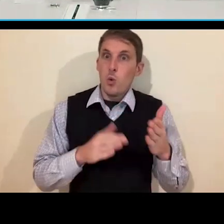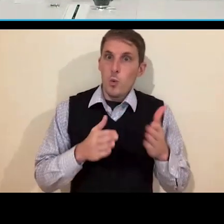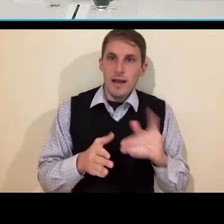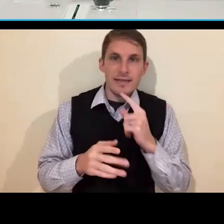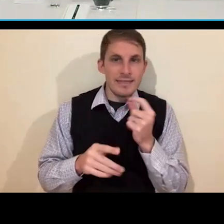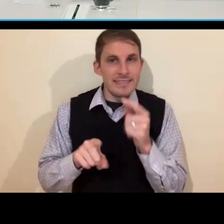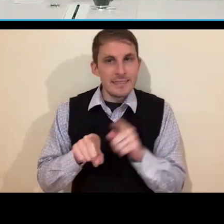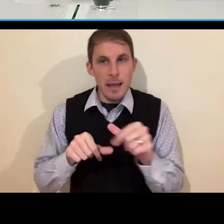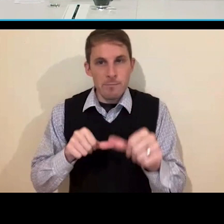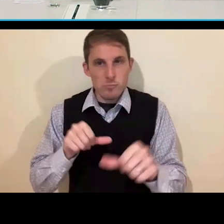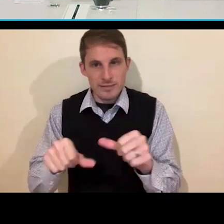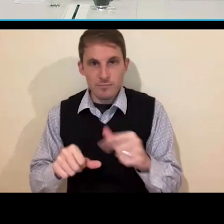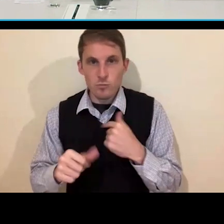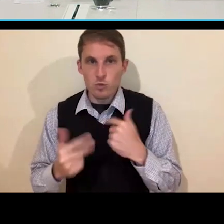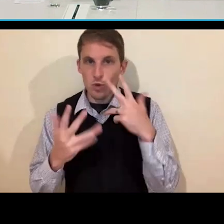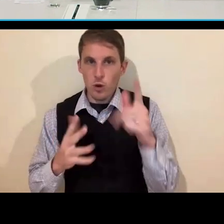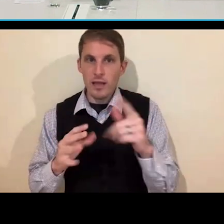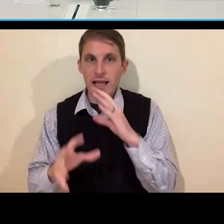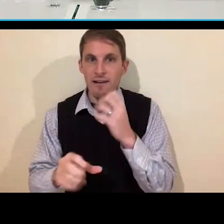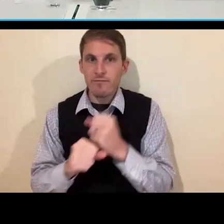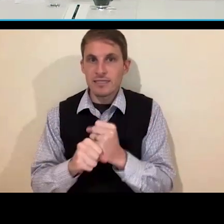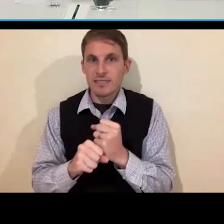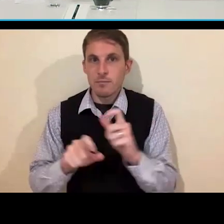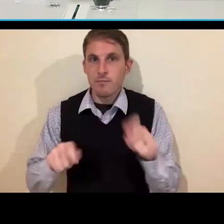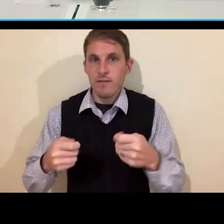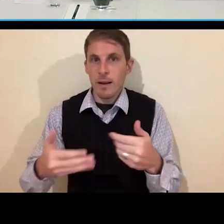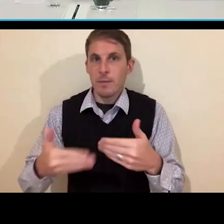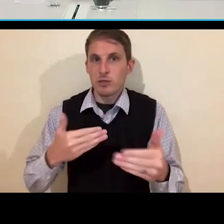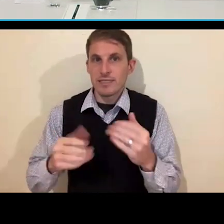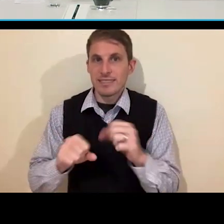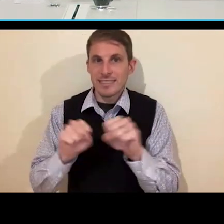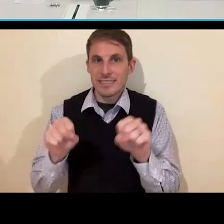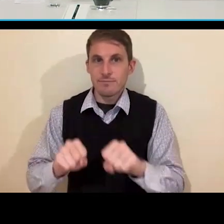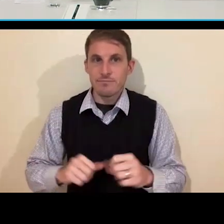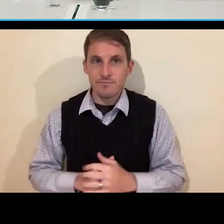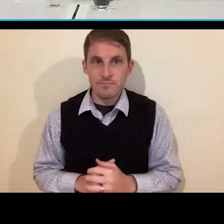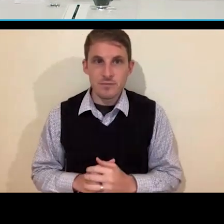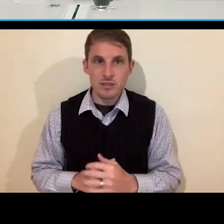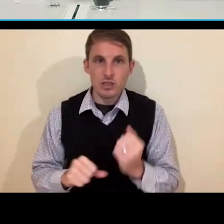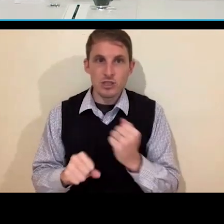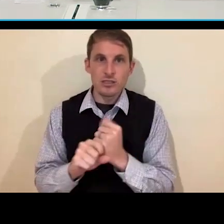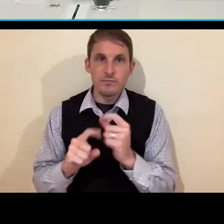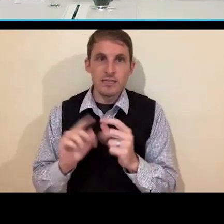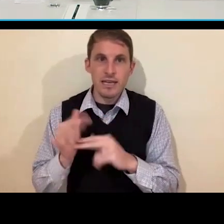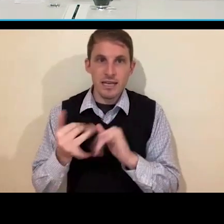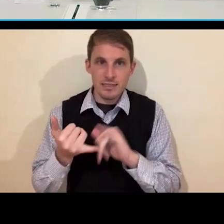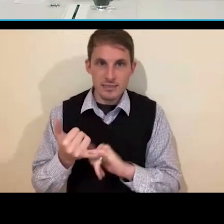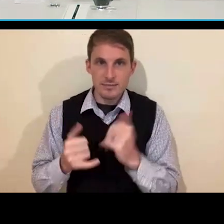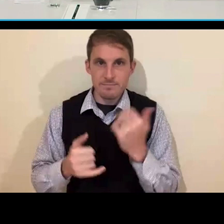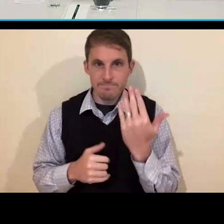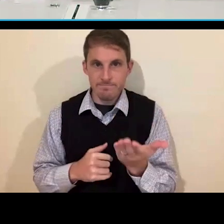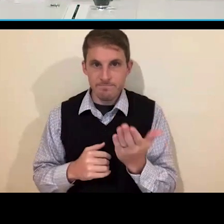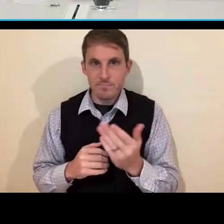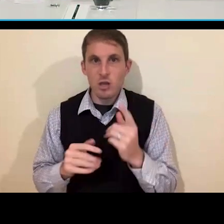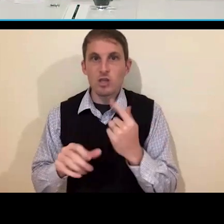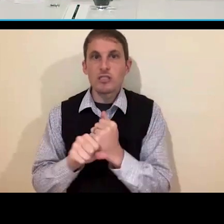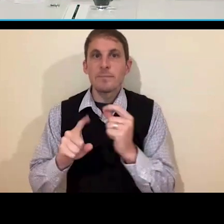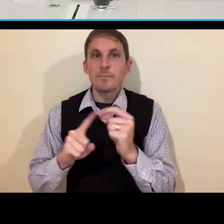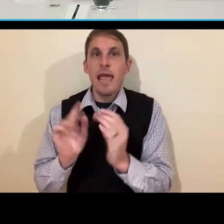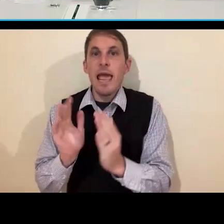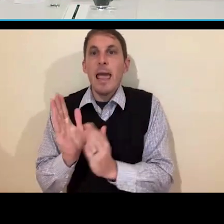we're introducing the Government Provider Management System, or GPMS, which will be a new platform that you'll be seeing